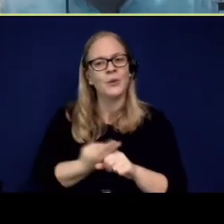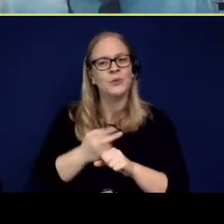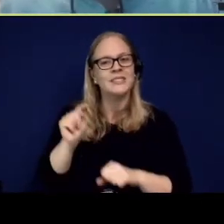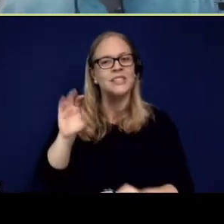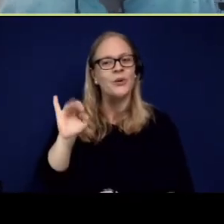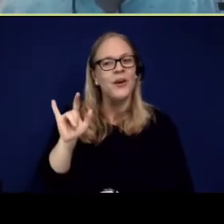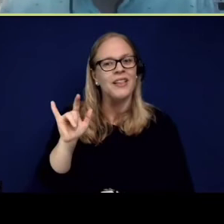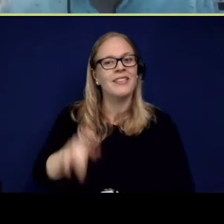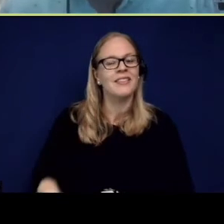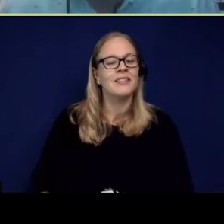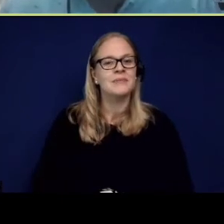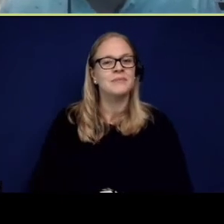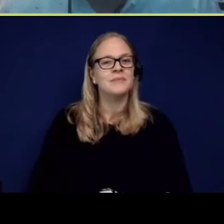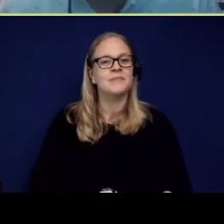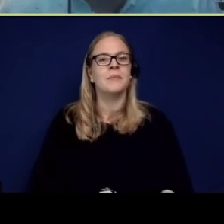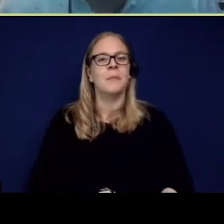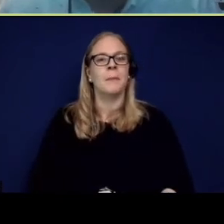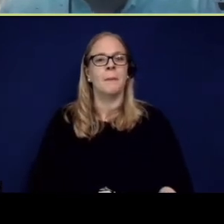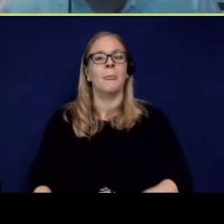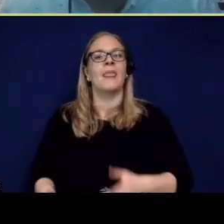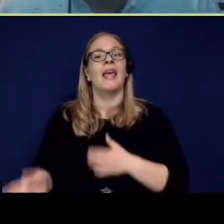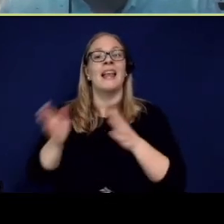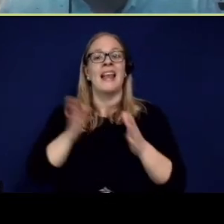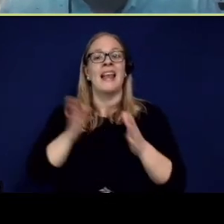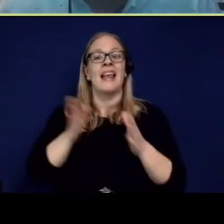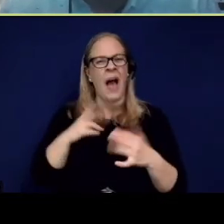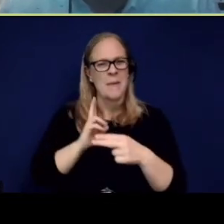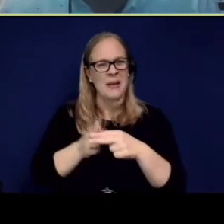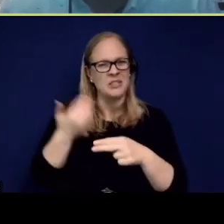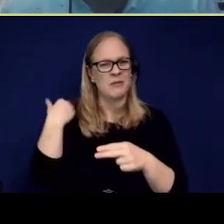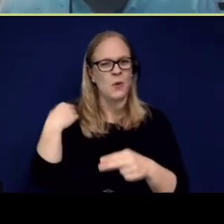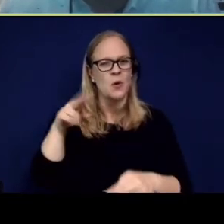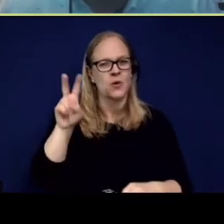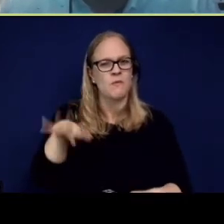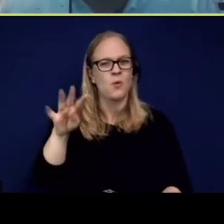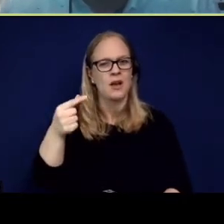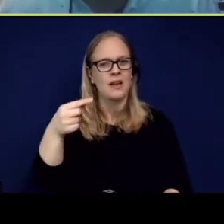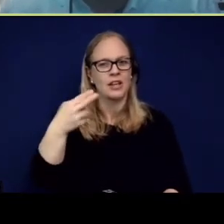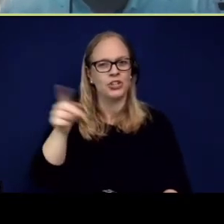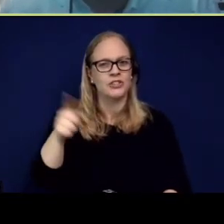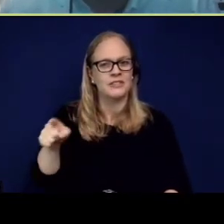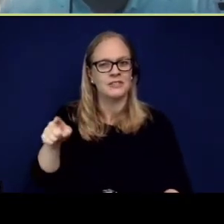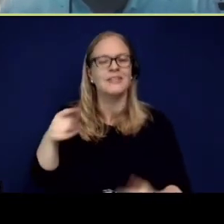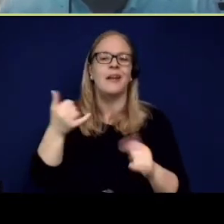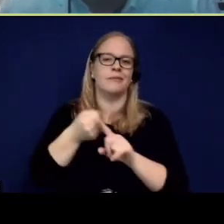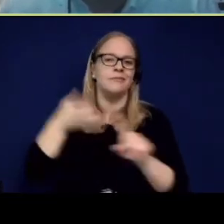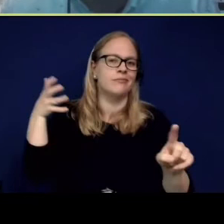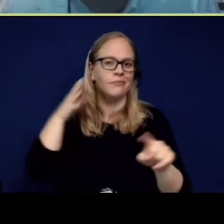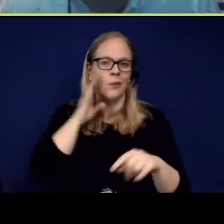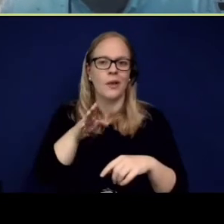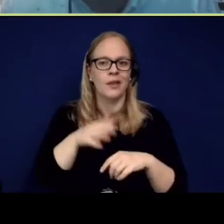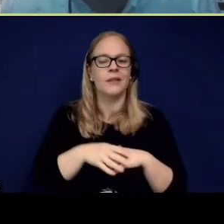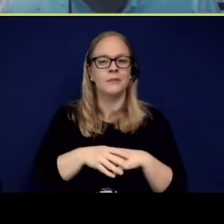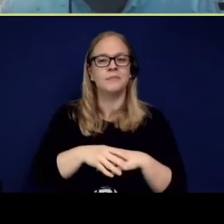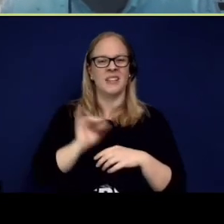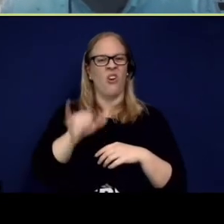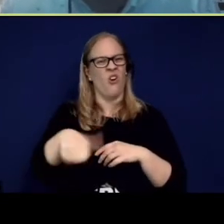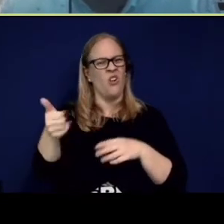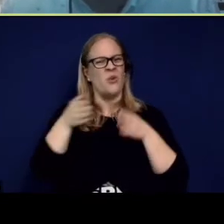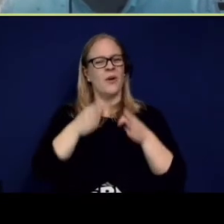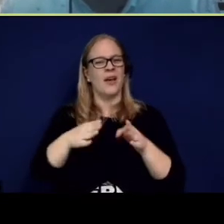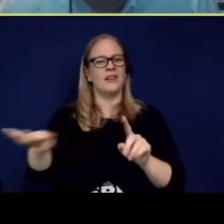So now we're going to go to the other way of transmission called 2.4 gigahertz transmission. Bluetooth is